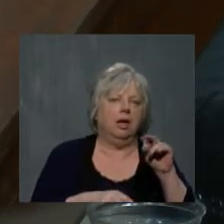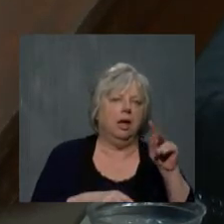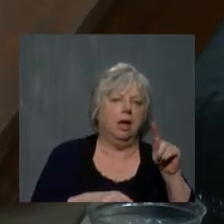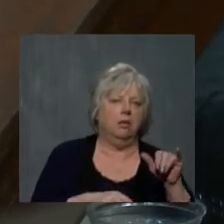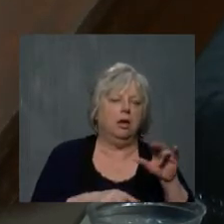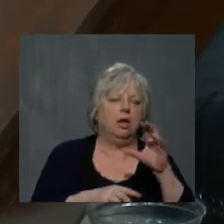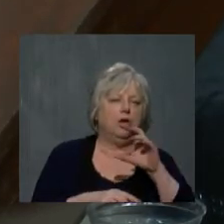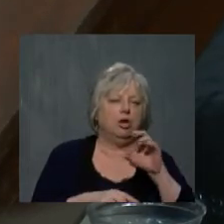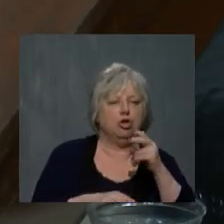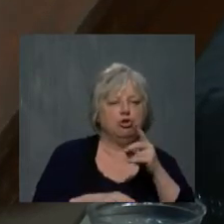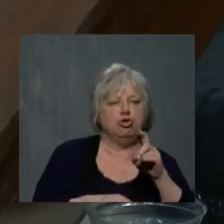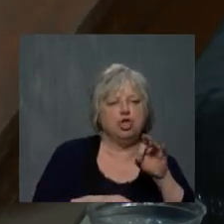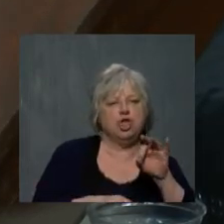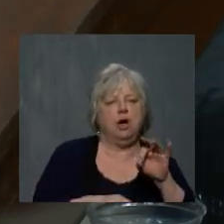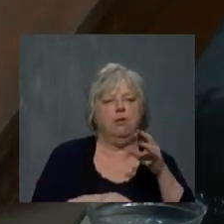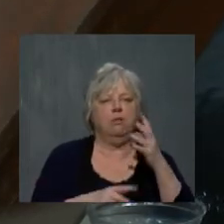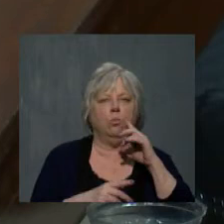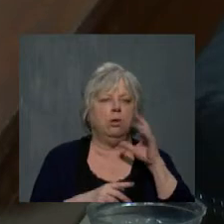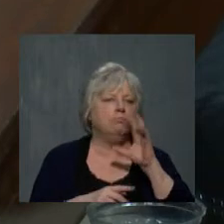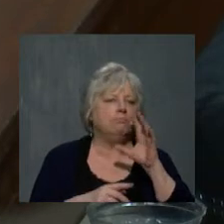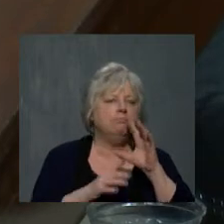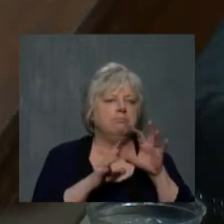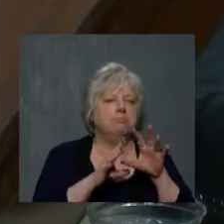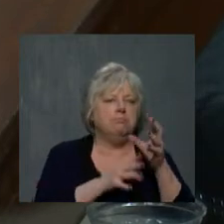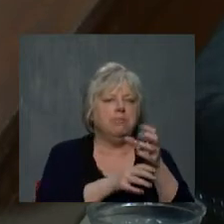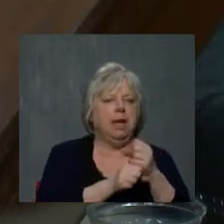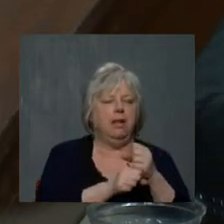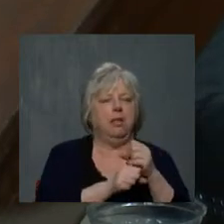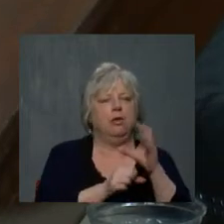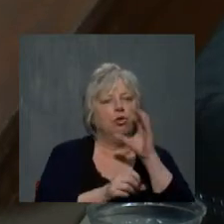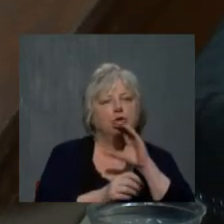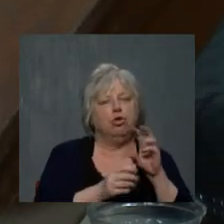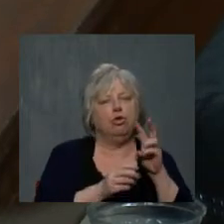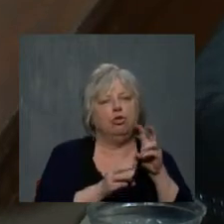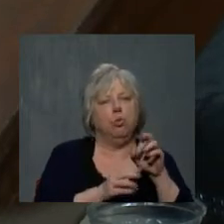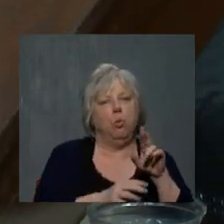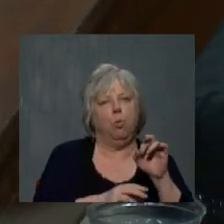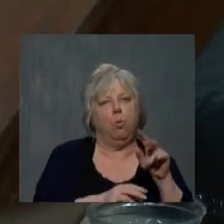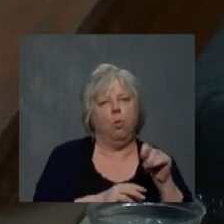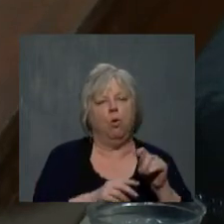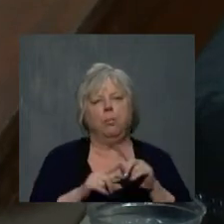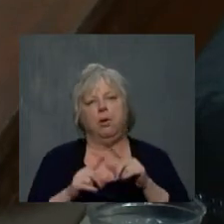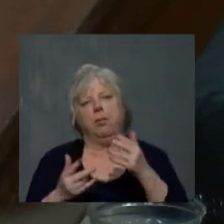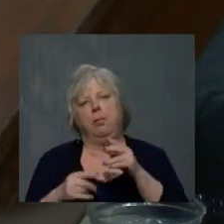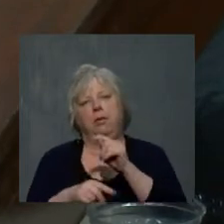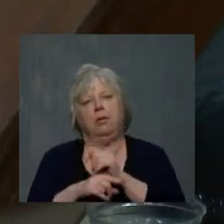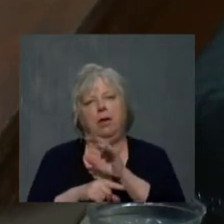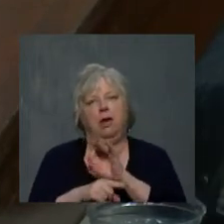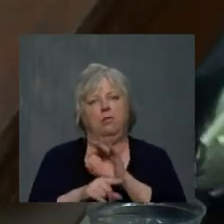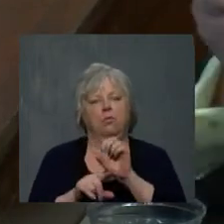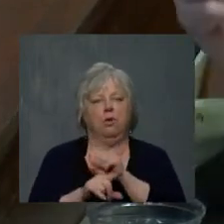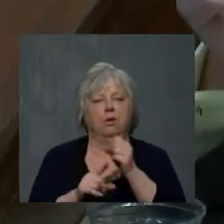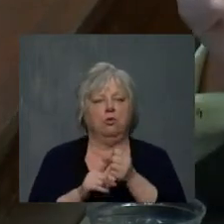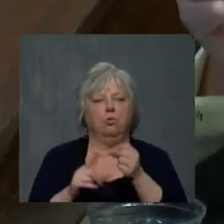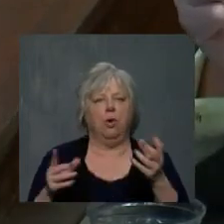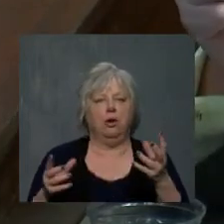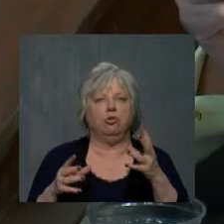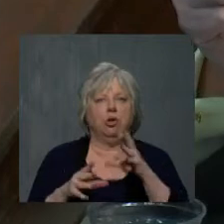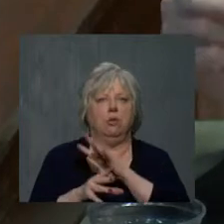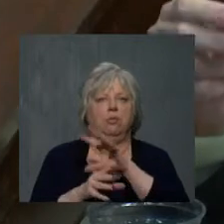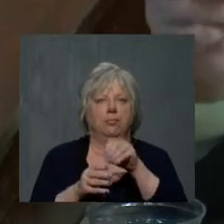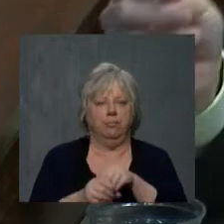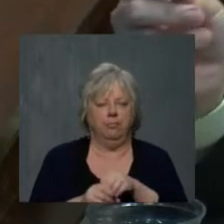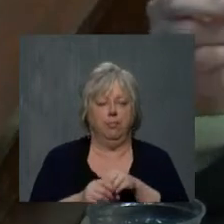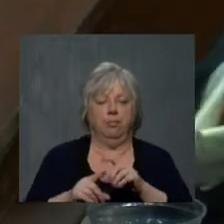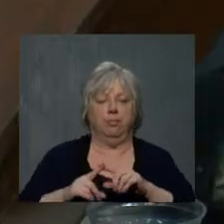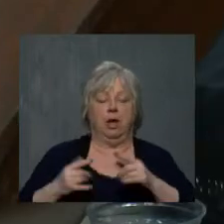be seeking that search warrant, although it may be a joint task force situation in which we would be involved. But in terms